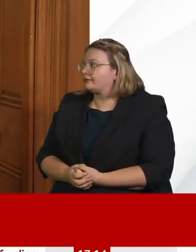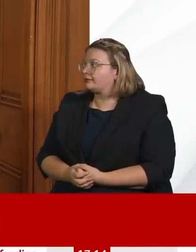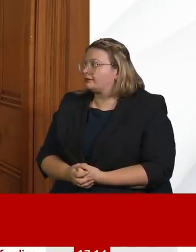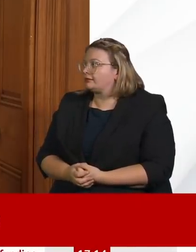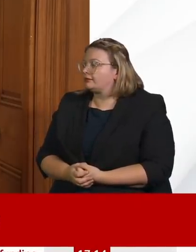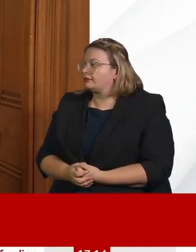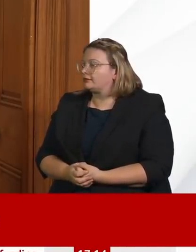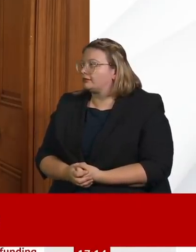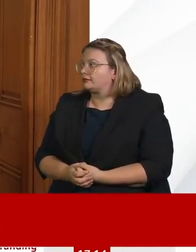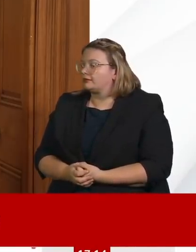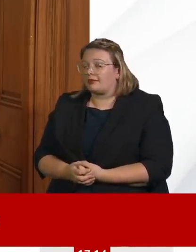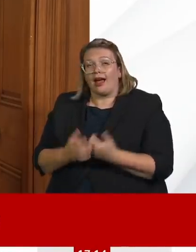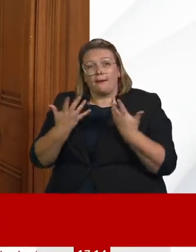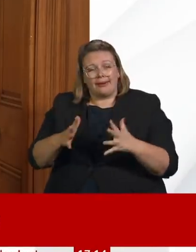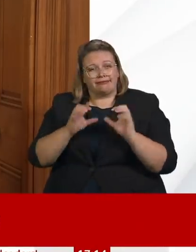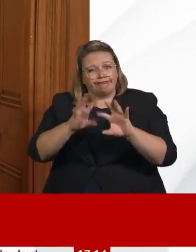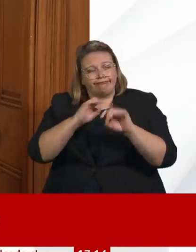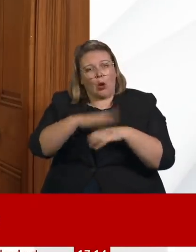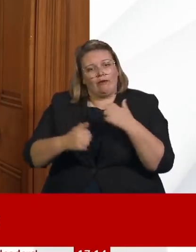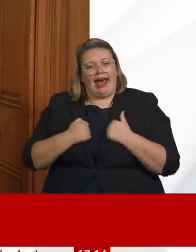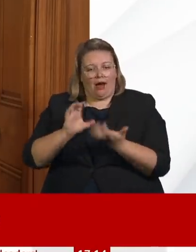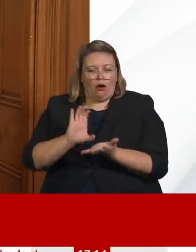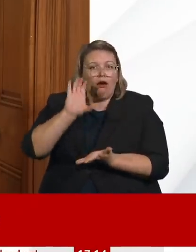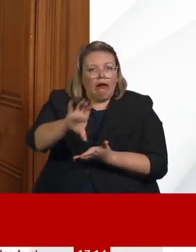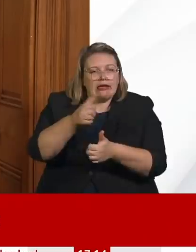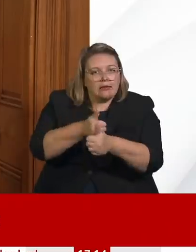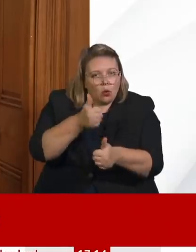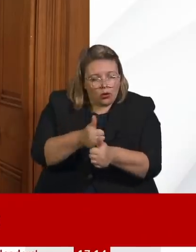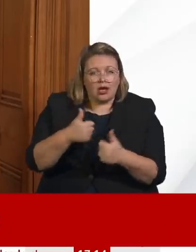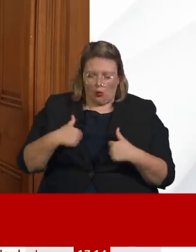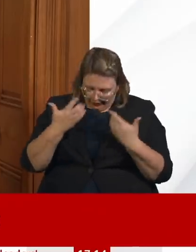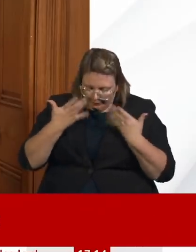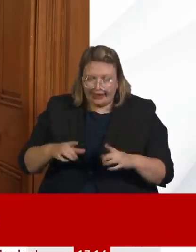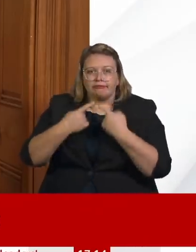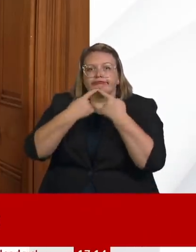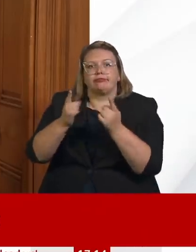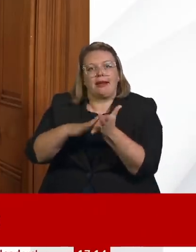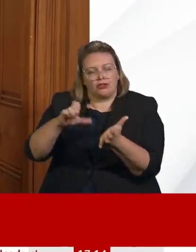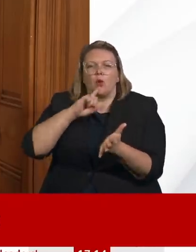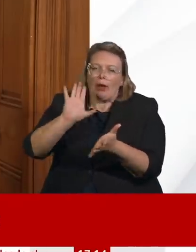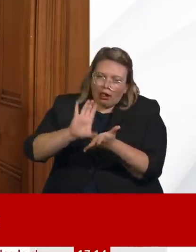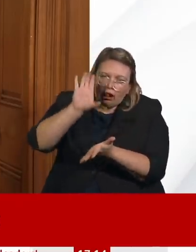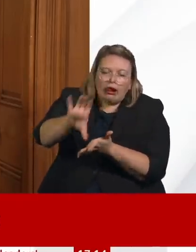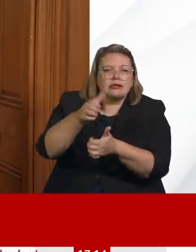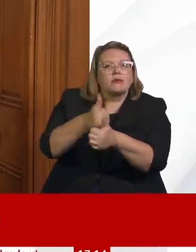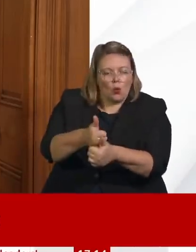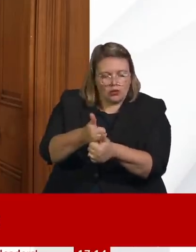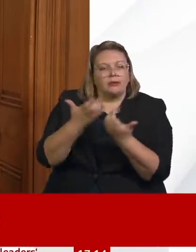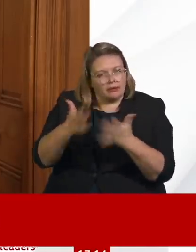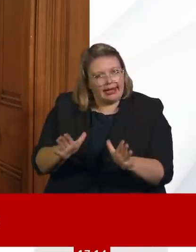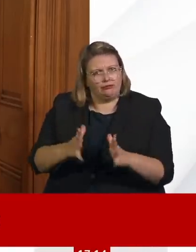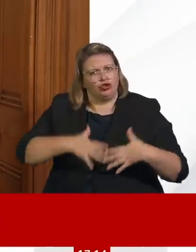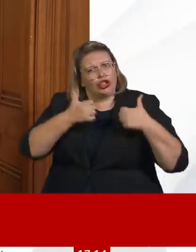support outlined above, we made a generous and extensive offer to support Manchester's business. I want to stress, this offer